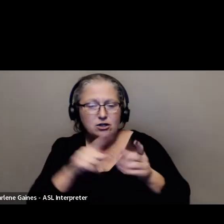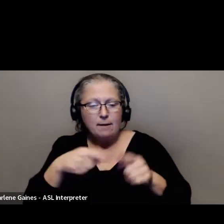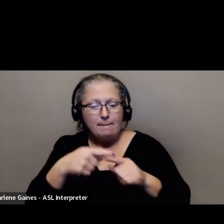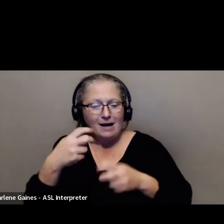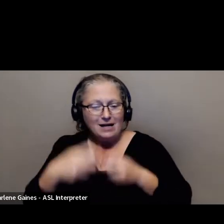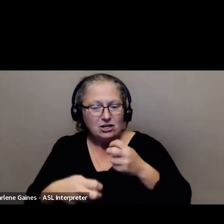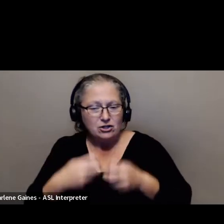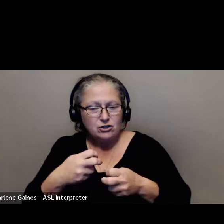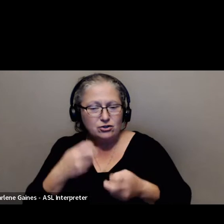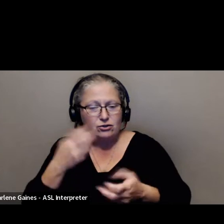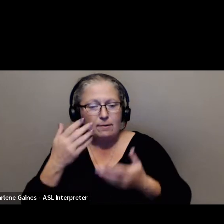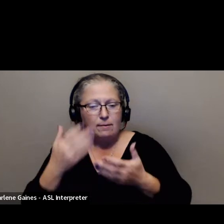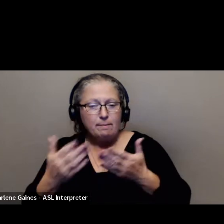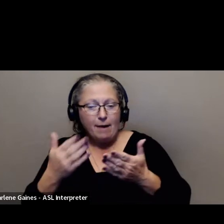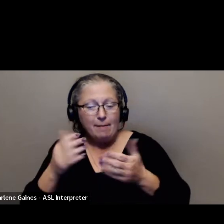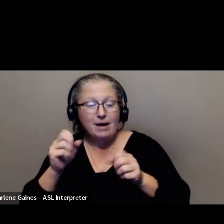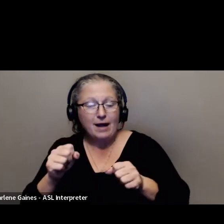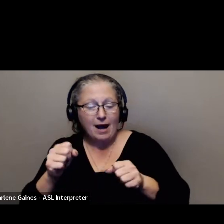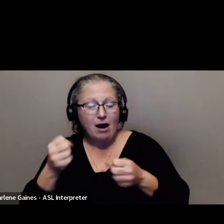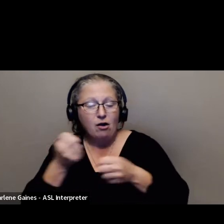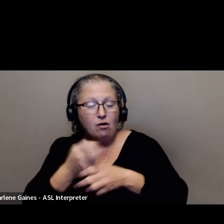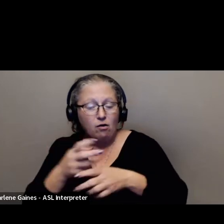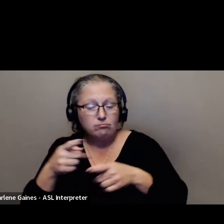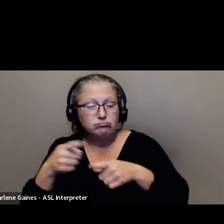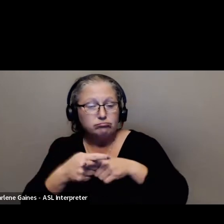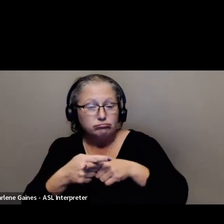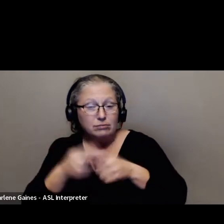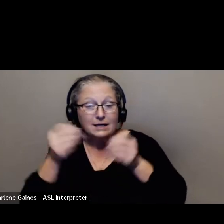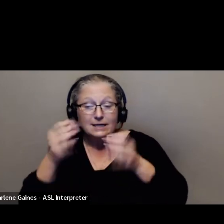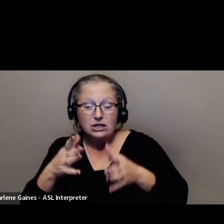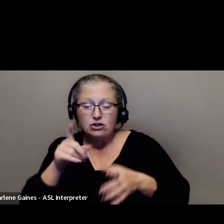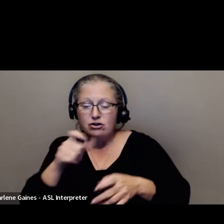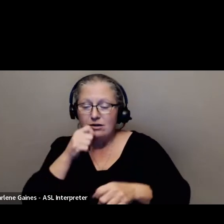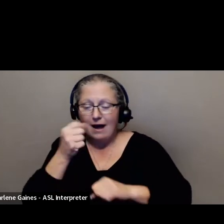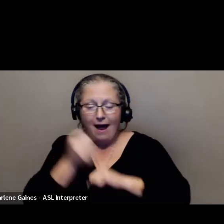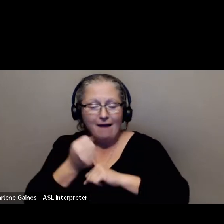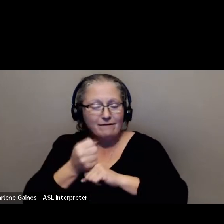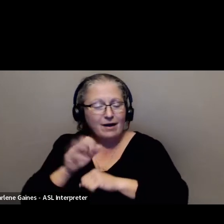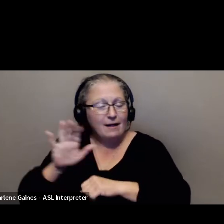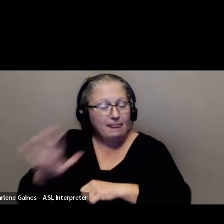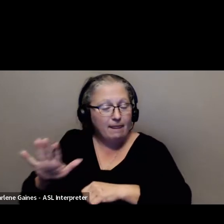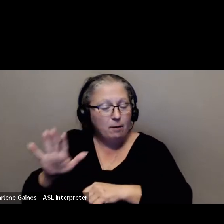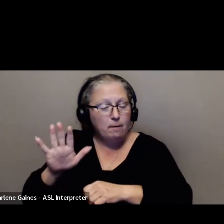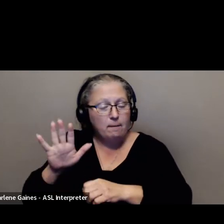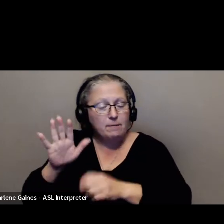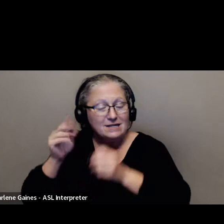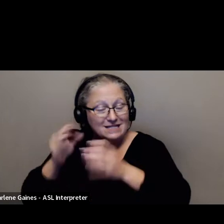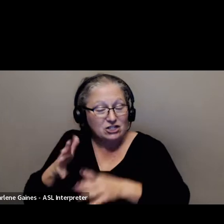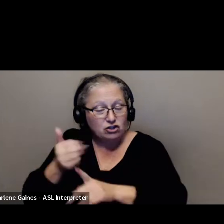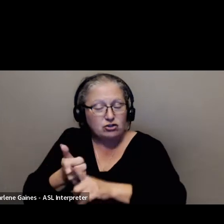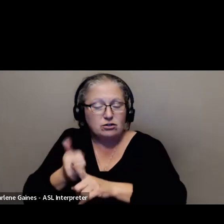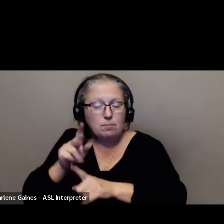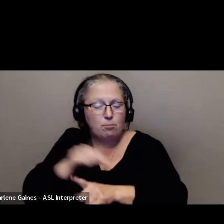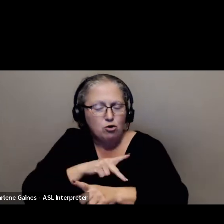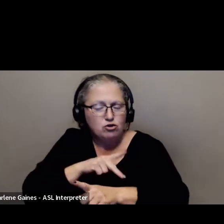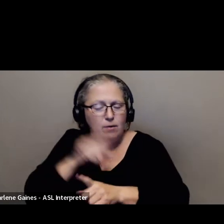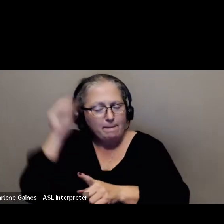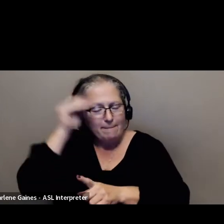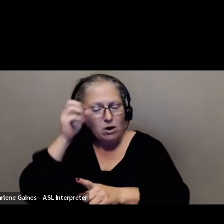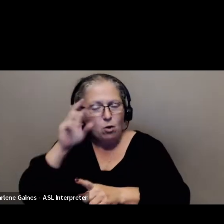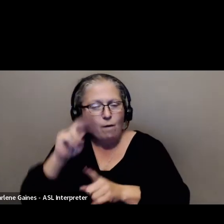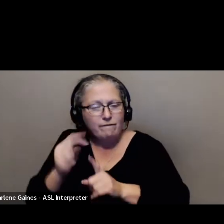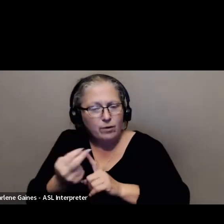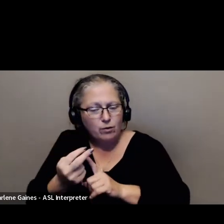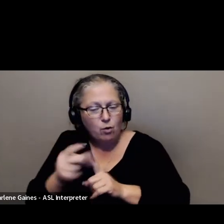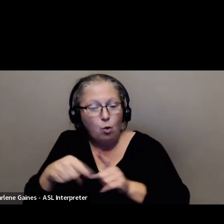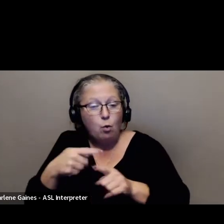issues that may be controversial, a teacher may not advocate his or her personal opinion or viewpoint. When necessary,